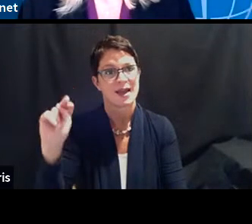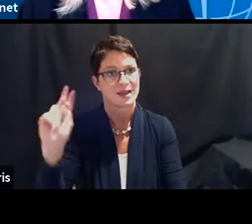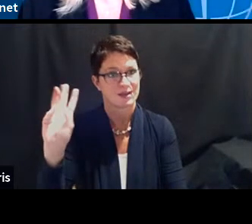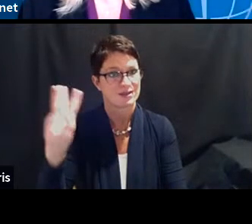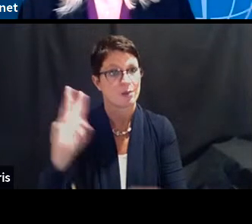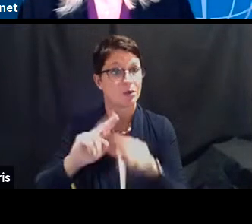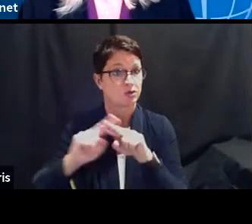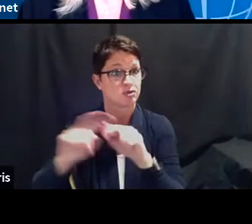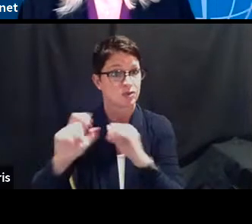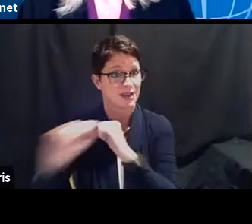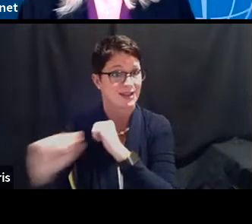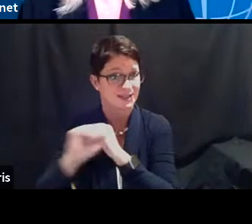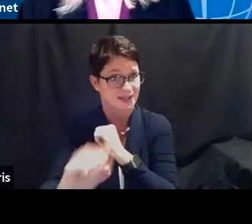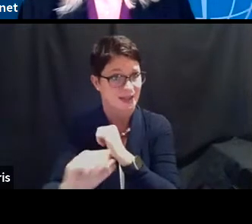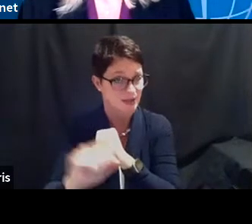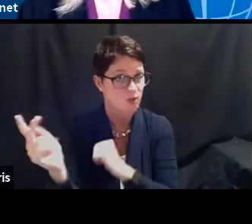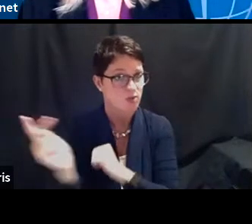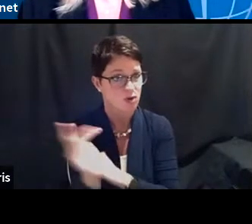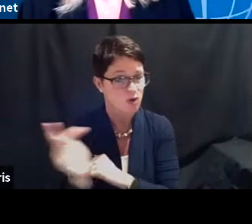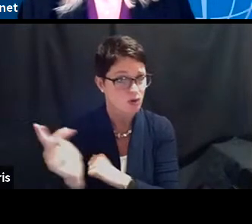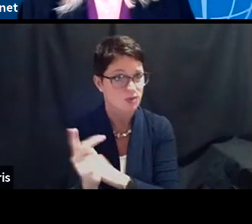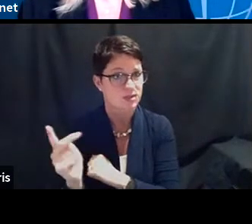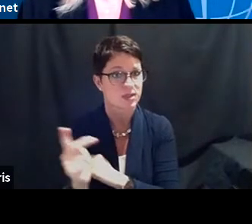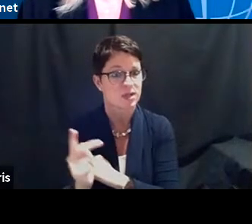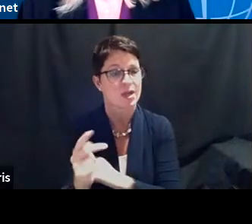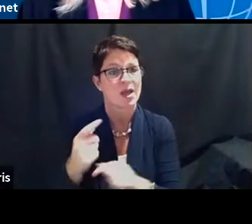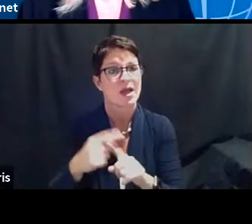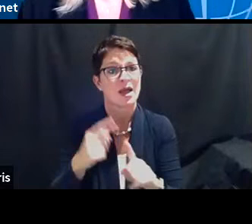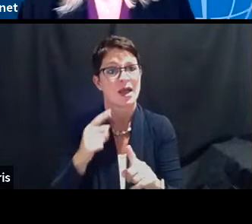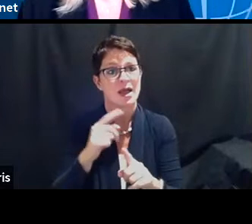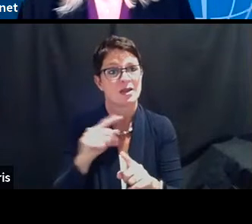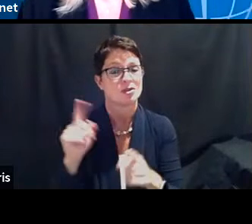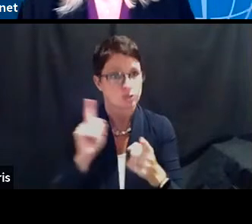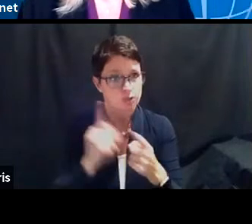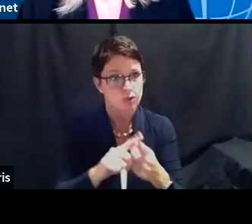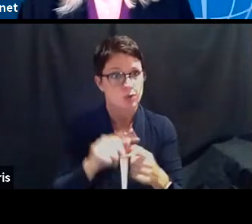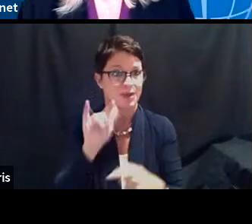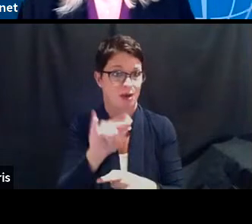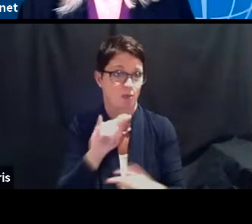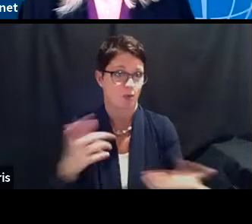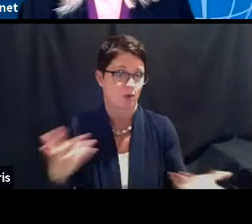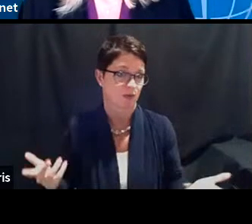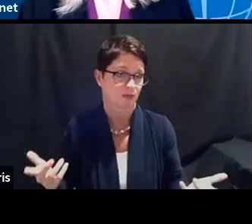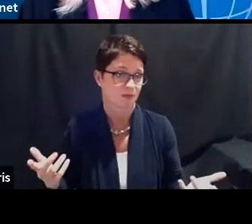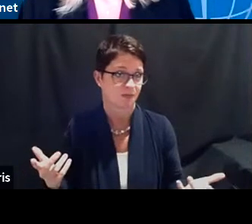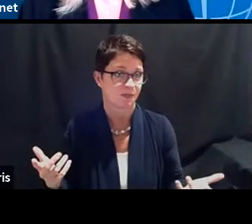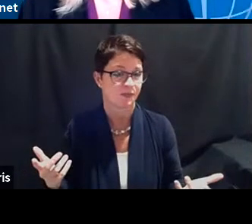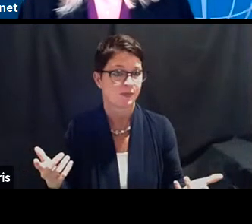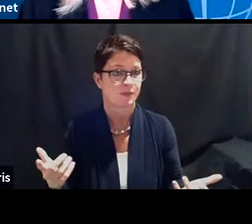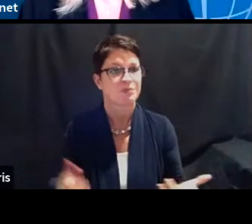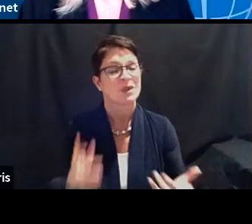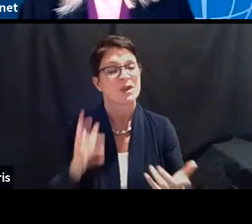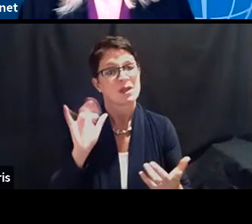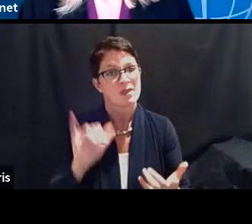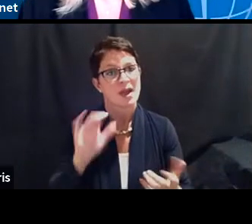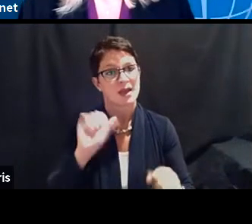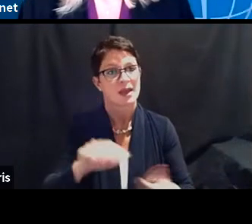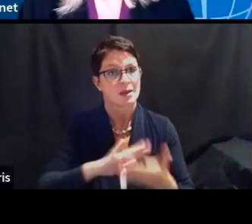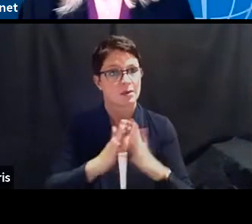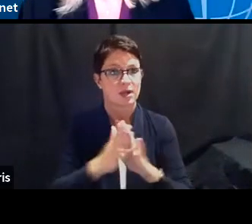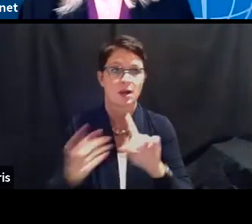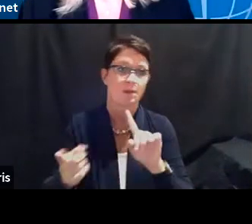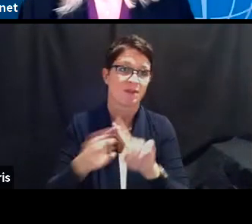trains, from Astoria Ditmars Boulevard to the airport. And that will become the